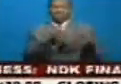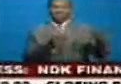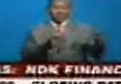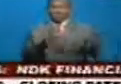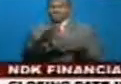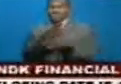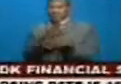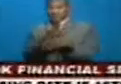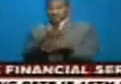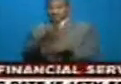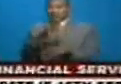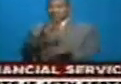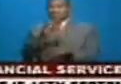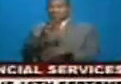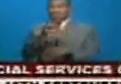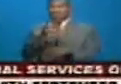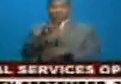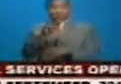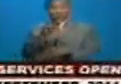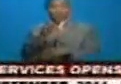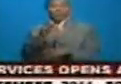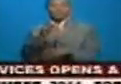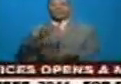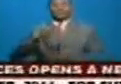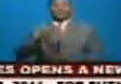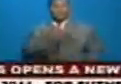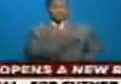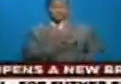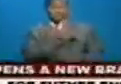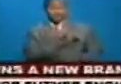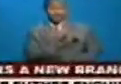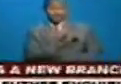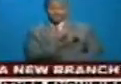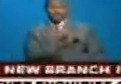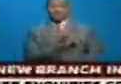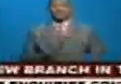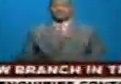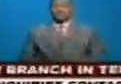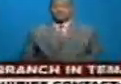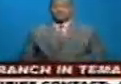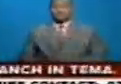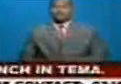representatives of the German Bremen Mission and the Christian Council of Ghana.